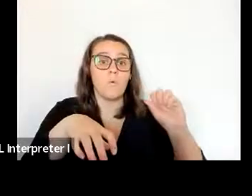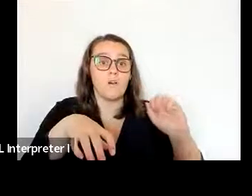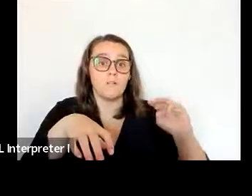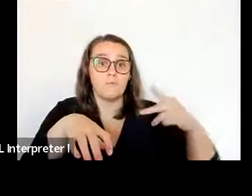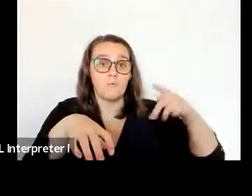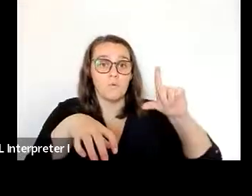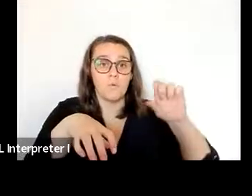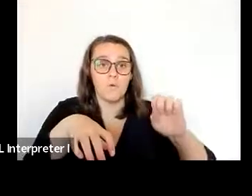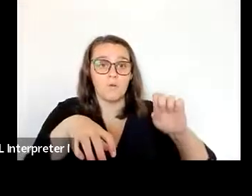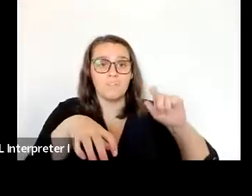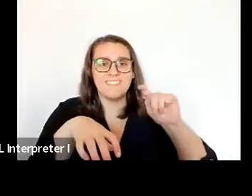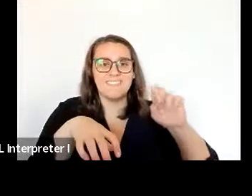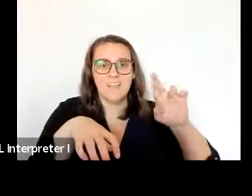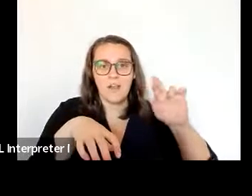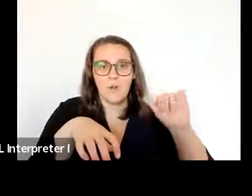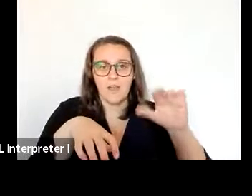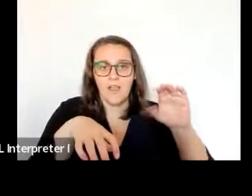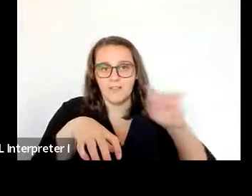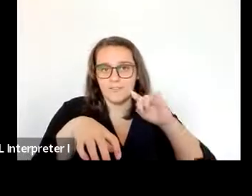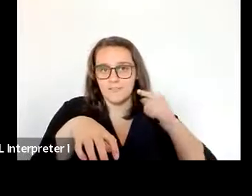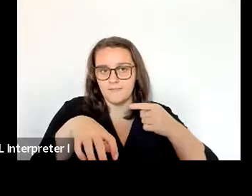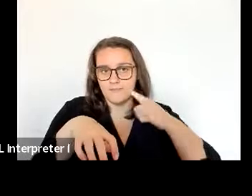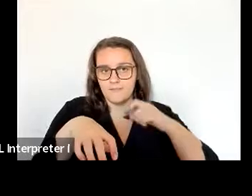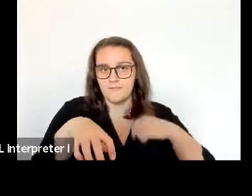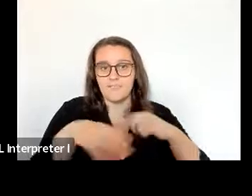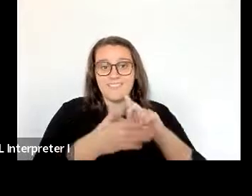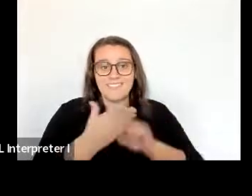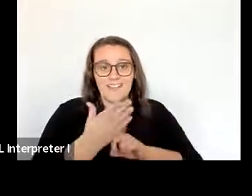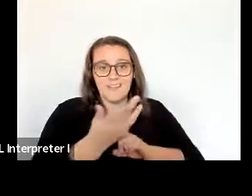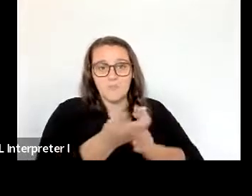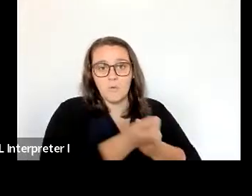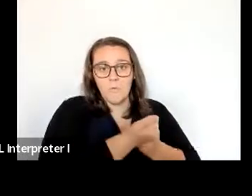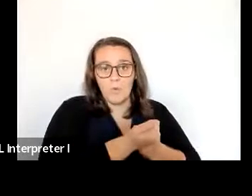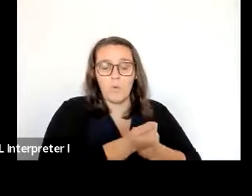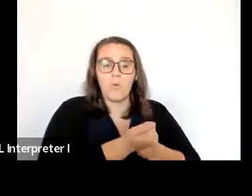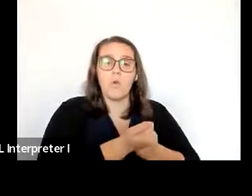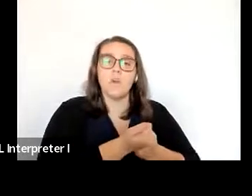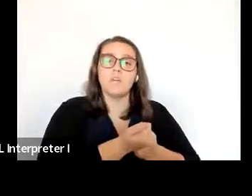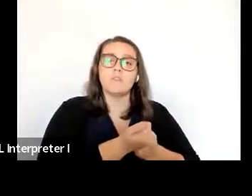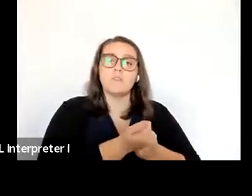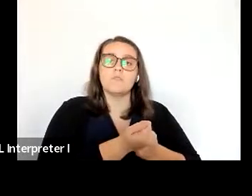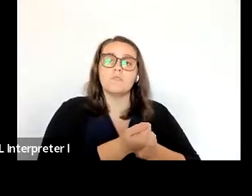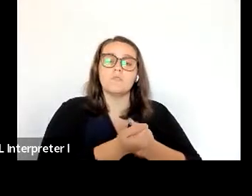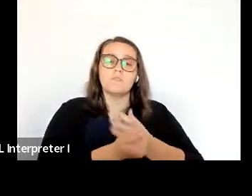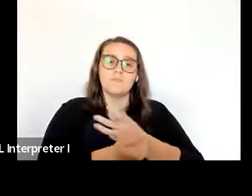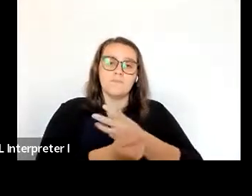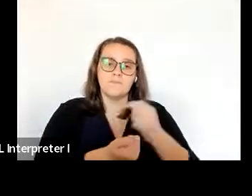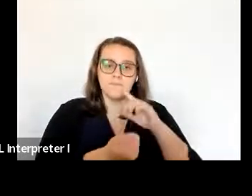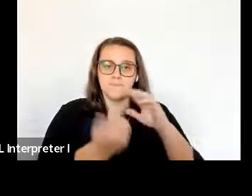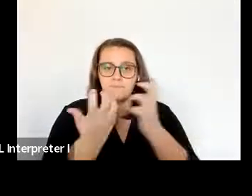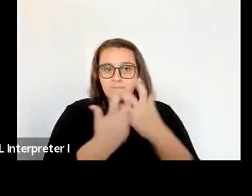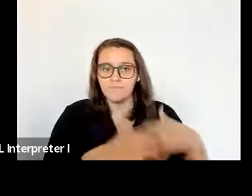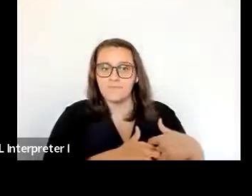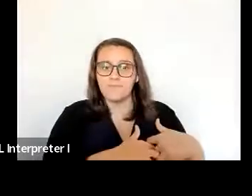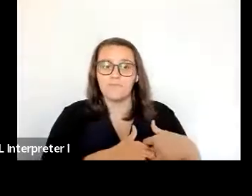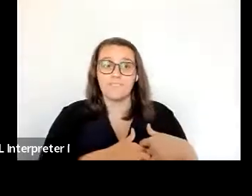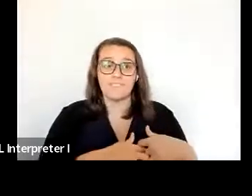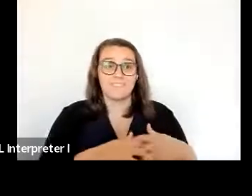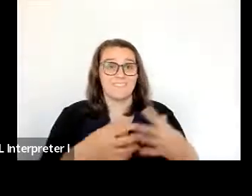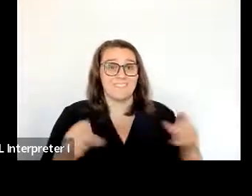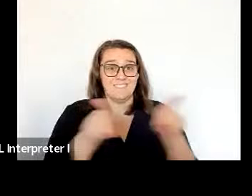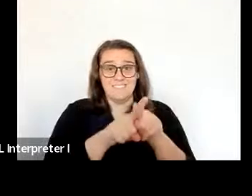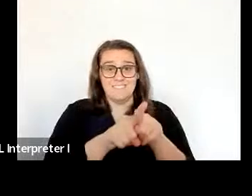complement to Swampoodle Park in design and functionality. It is approximately the same size as Swampoodle Park,